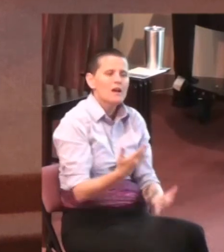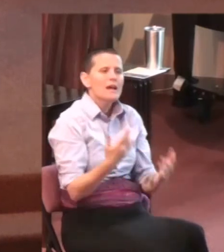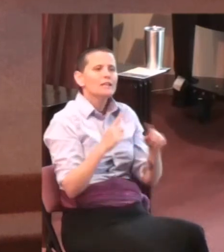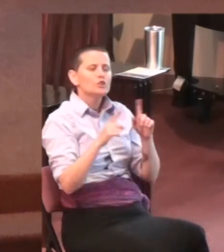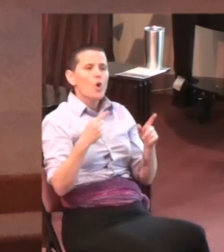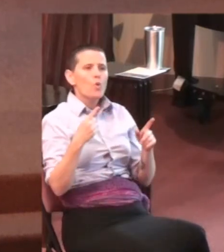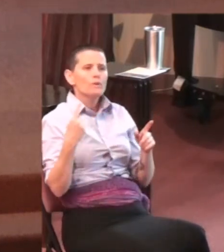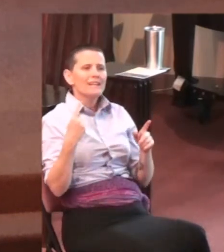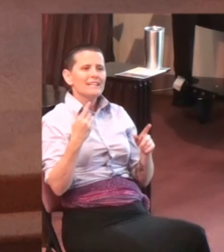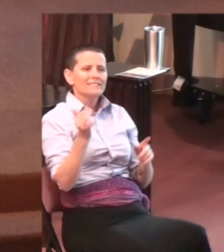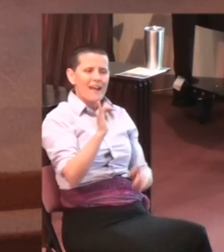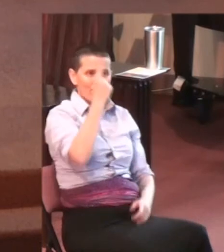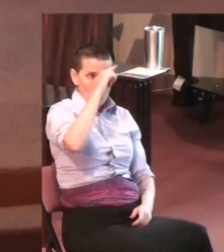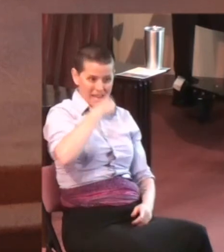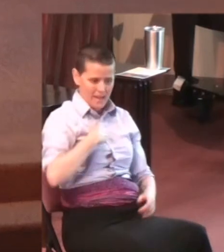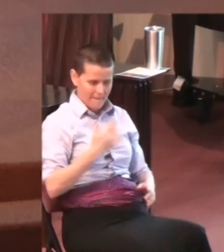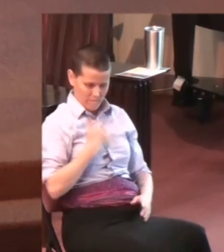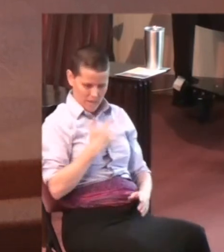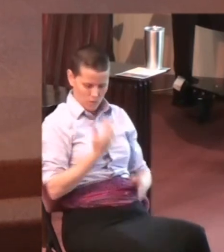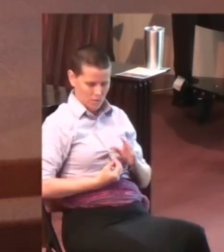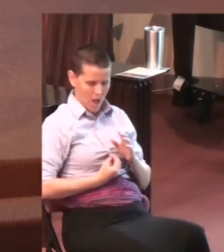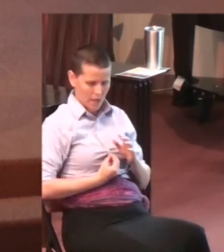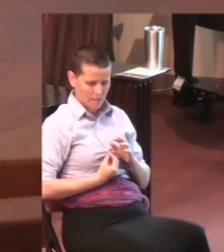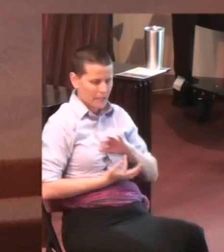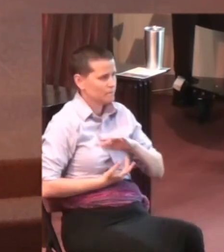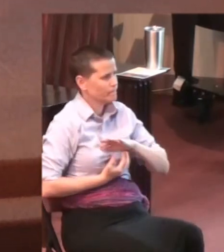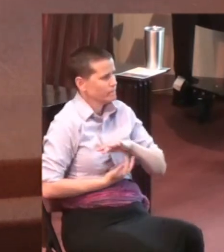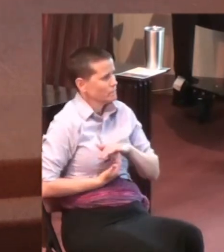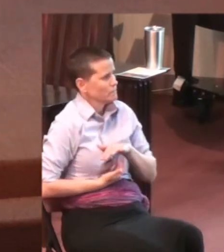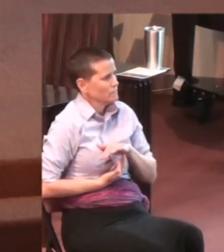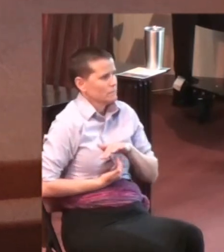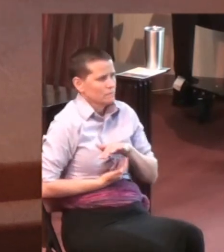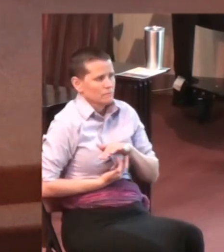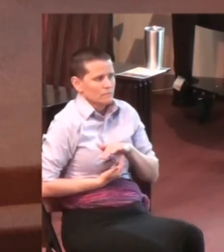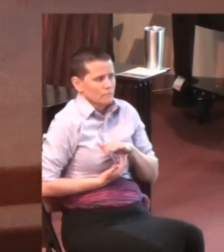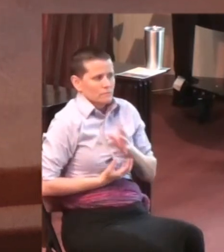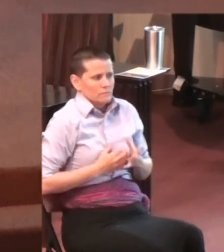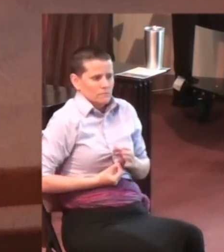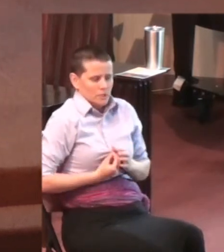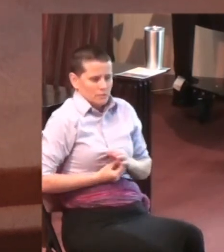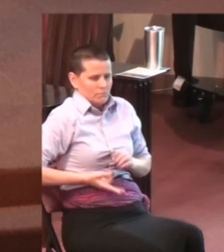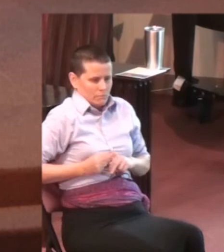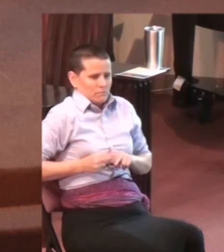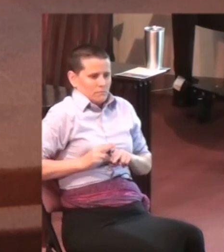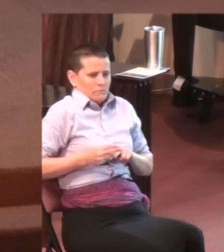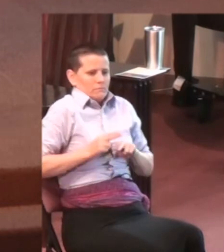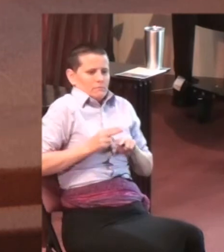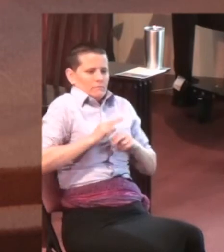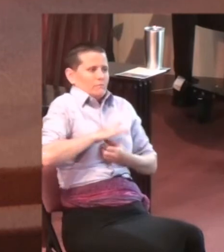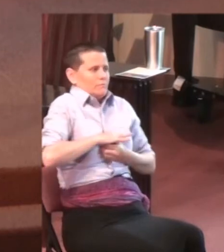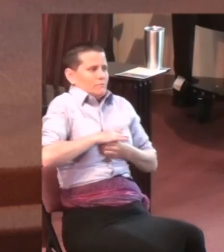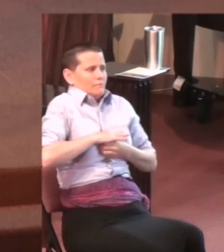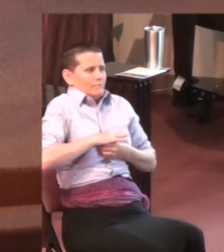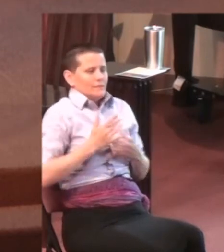I finally do say, wow, all of a sudden the tears came. And it was incredible. I'm like, wow, I'm so sorry I don't do this more often.